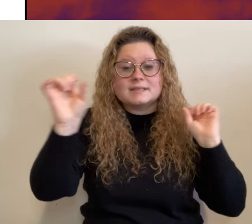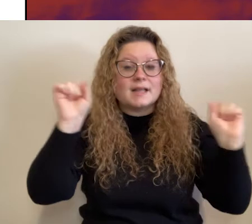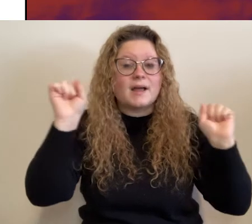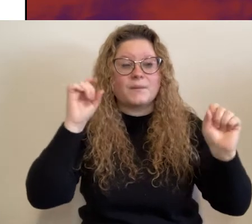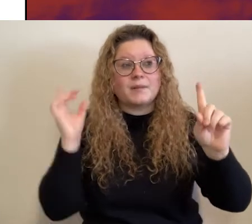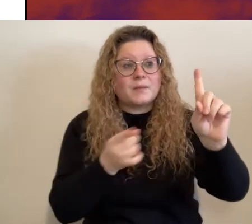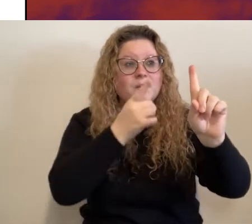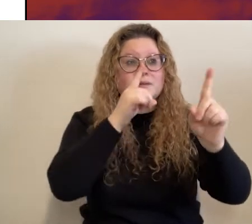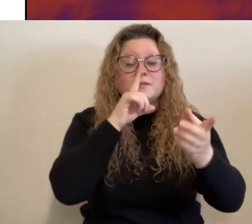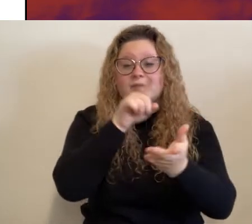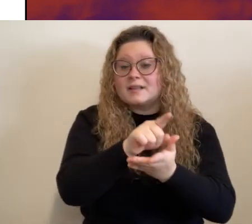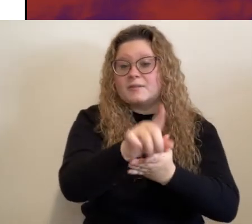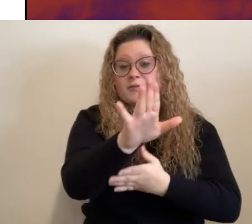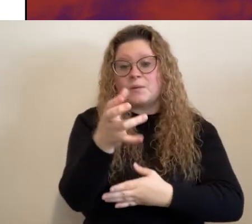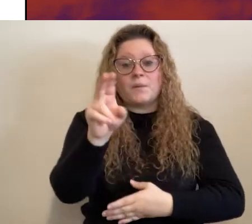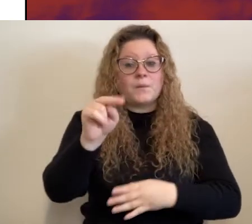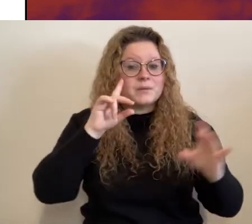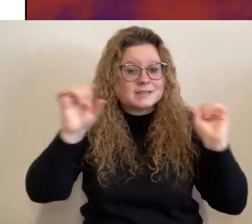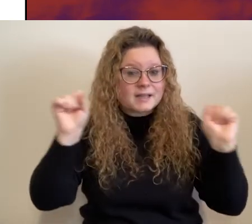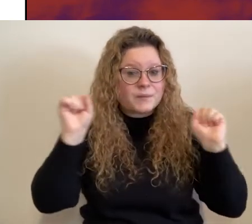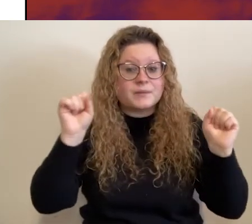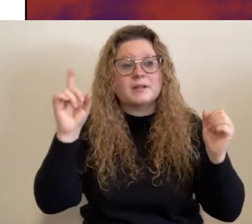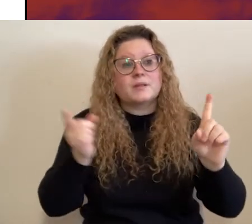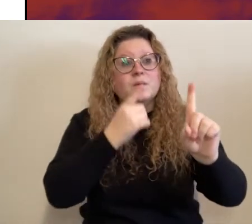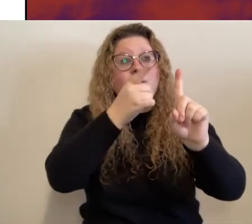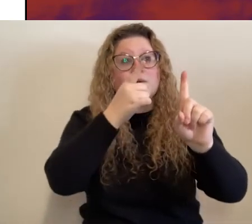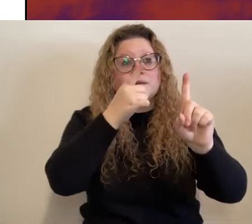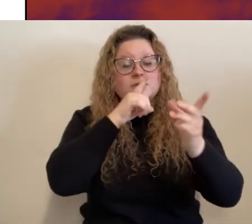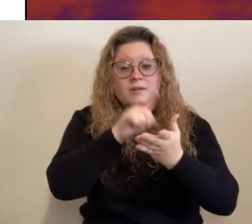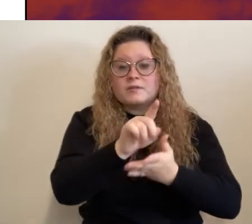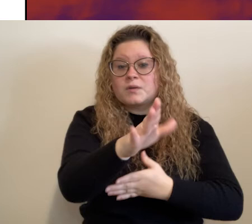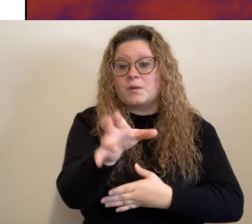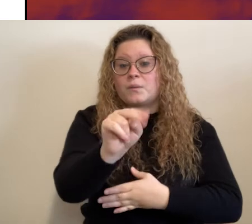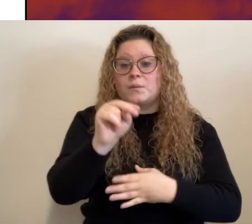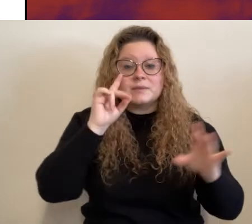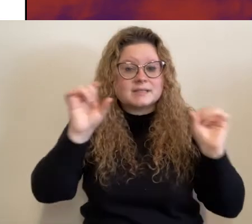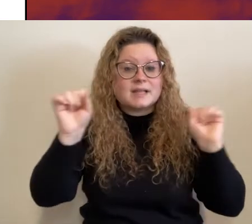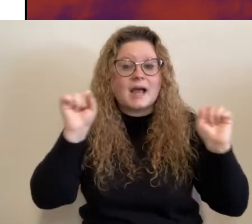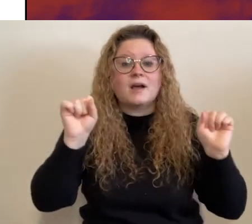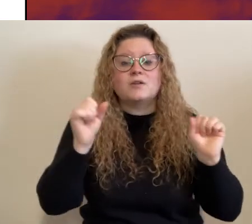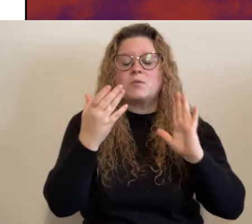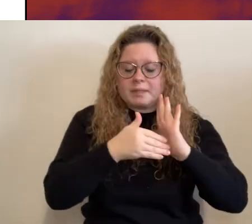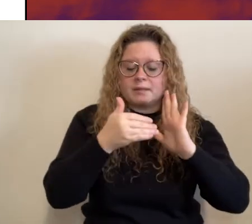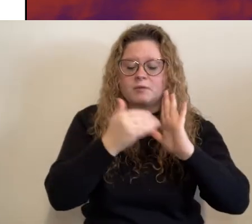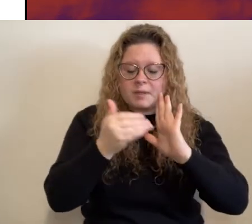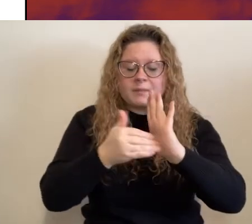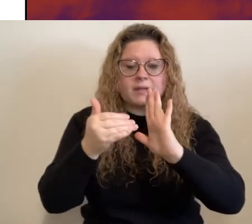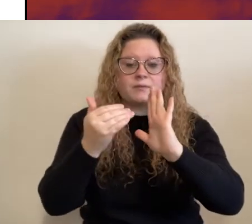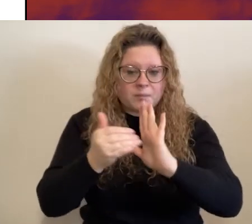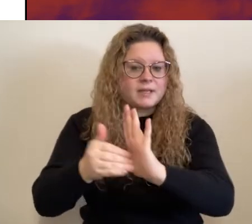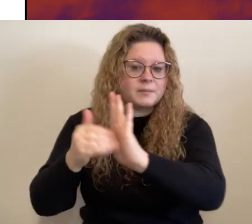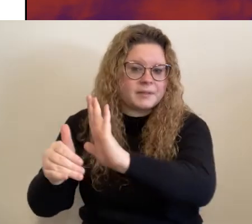sound. The goal is to fall in love with your own sound. Repeat it, repeat it. So we want